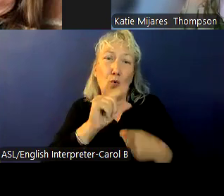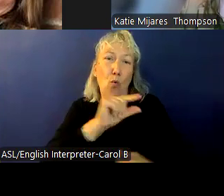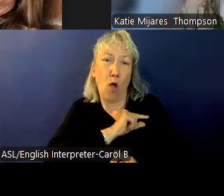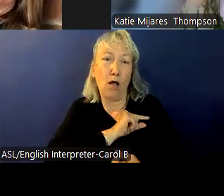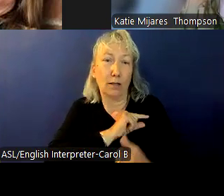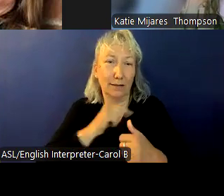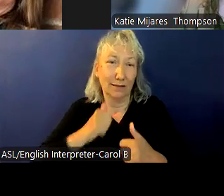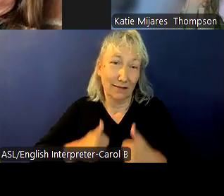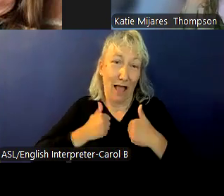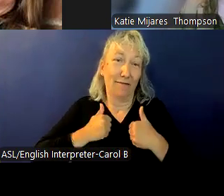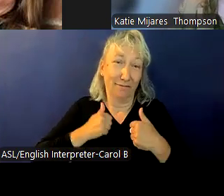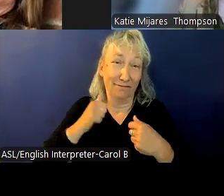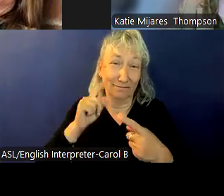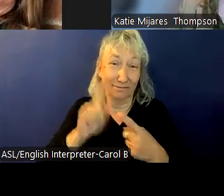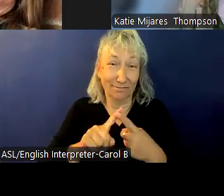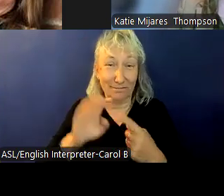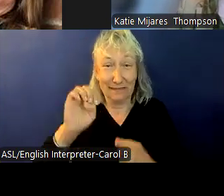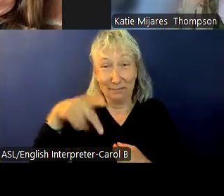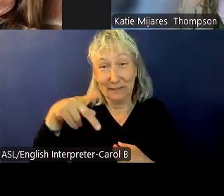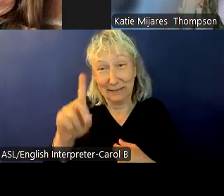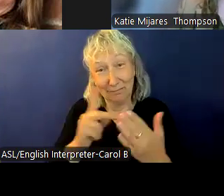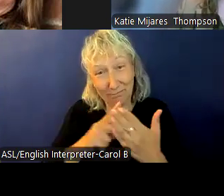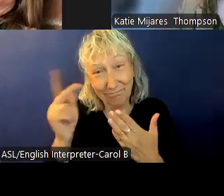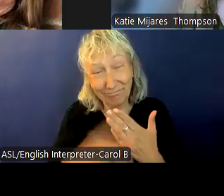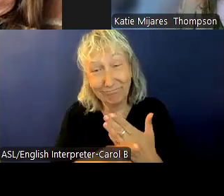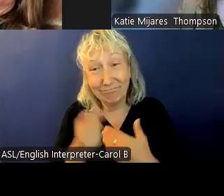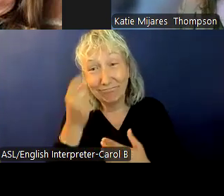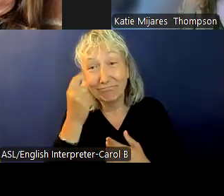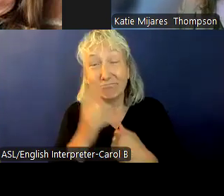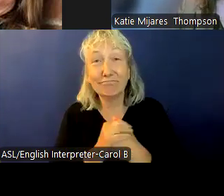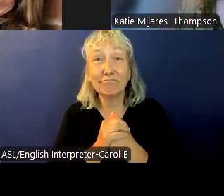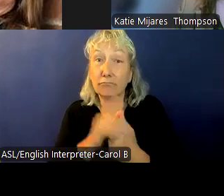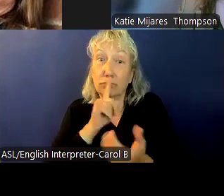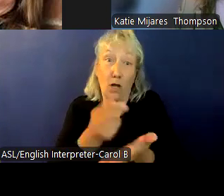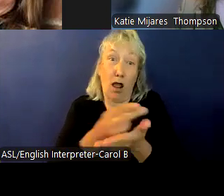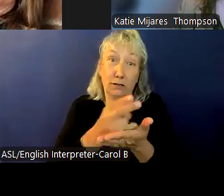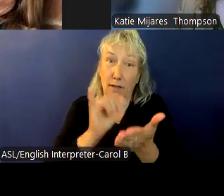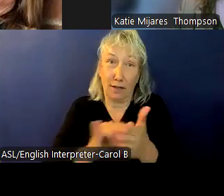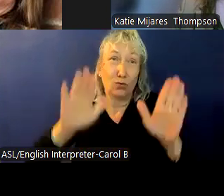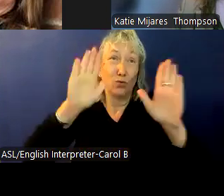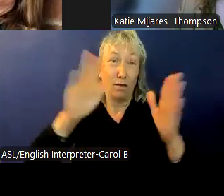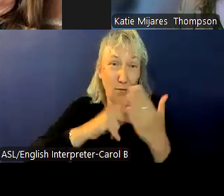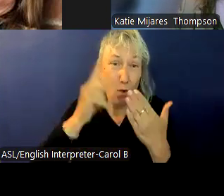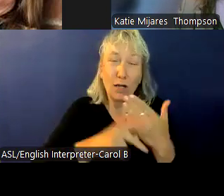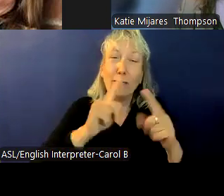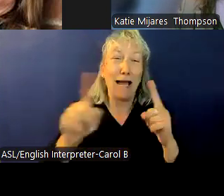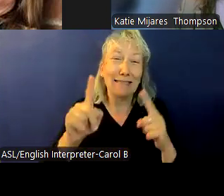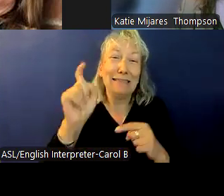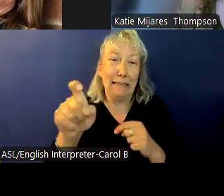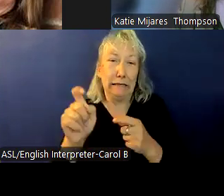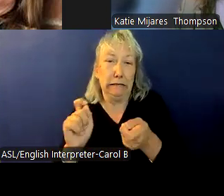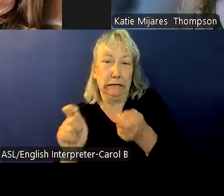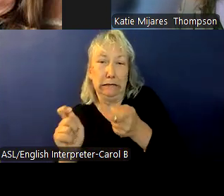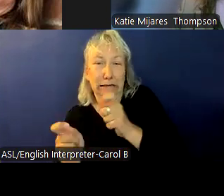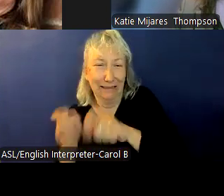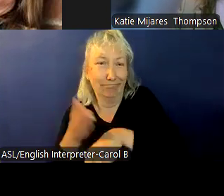EPD program, which, although is a wonderful program, has been in need of some updates. But of course, as Kim said,